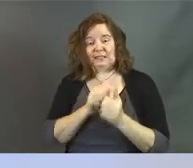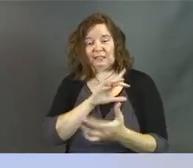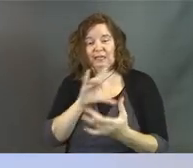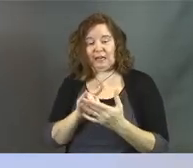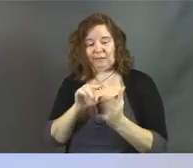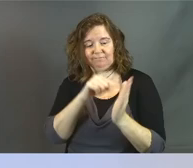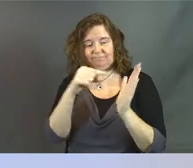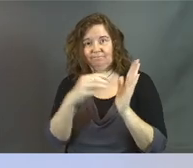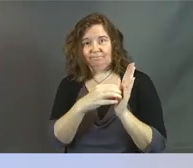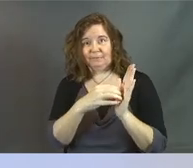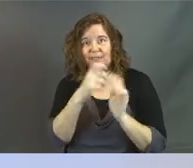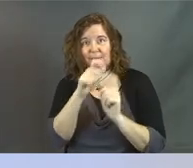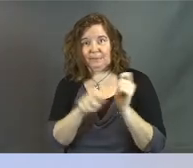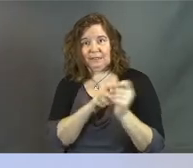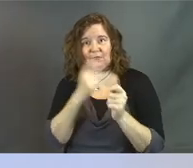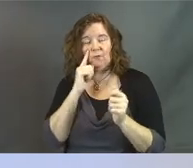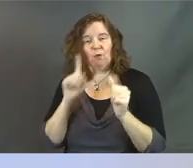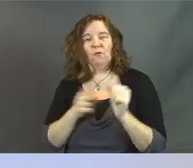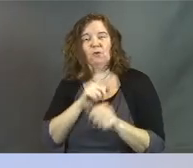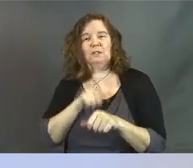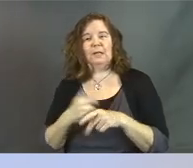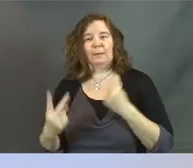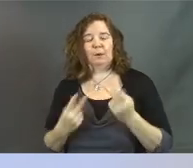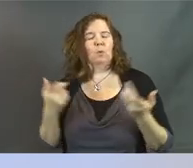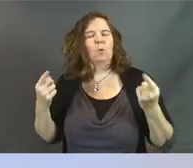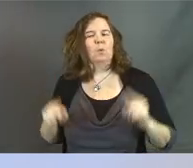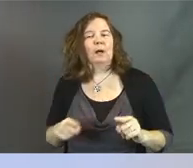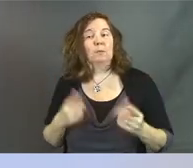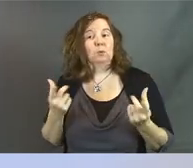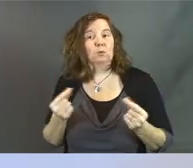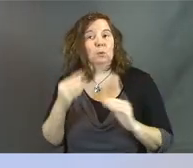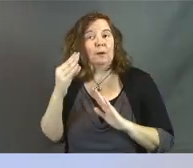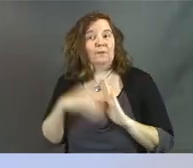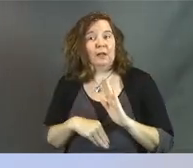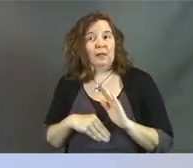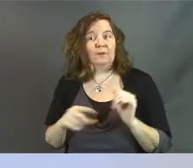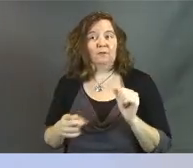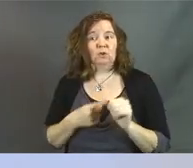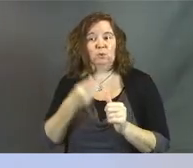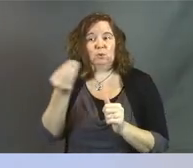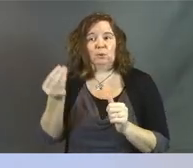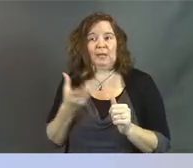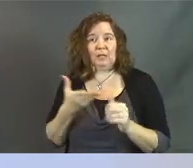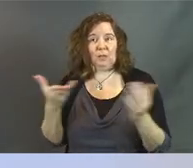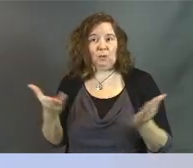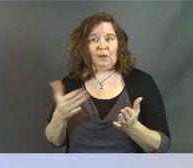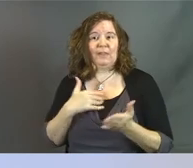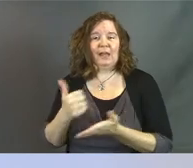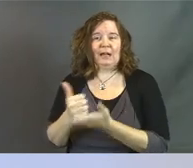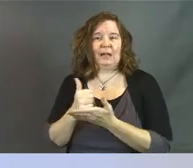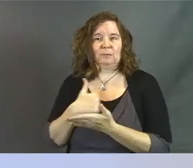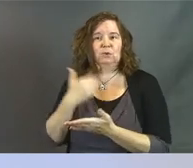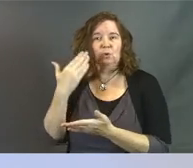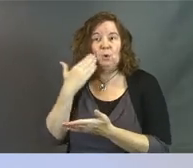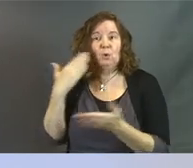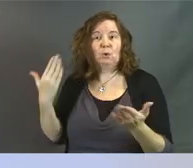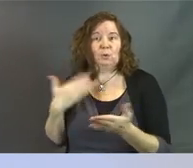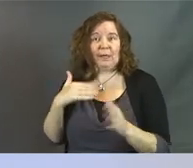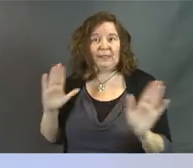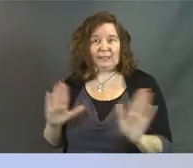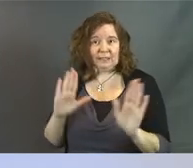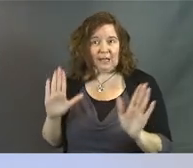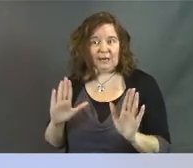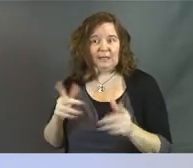card that is specifically for our first-time guests. So what happens is you fill that out, and one, you let us know that you were here. That helps us know that you were here this